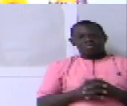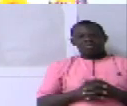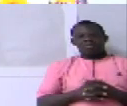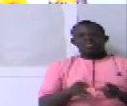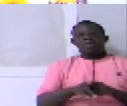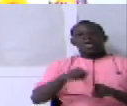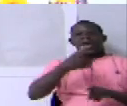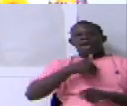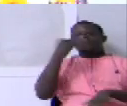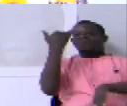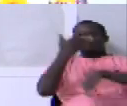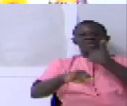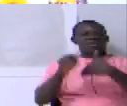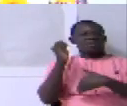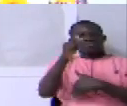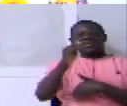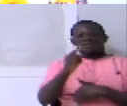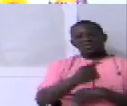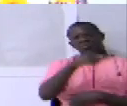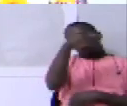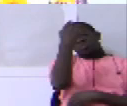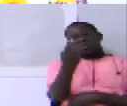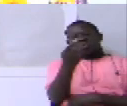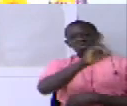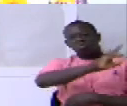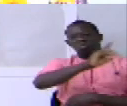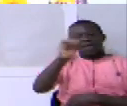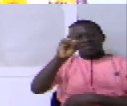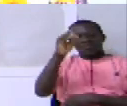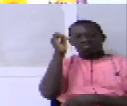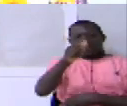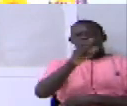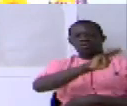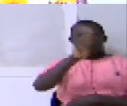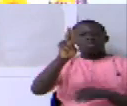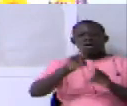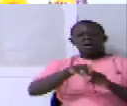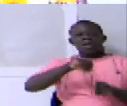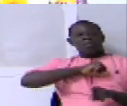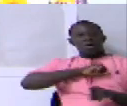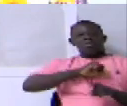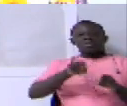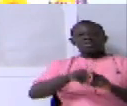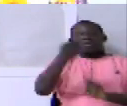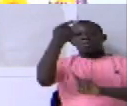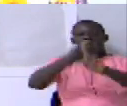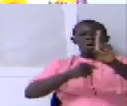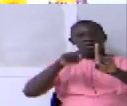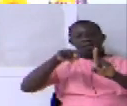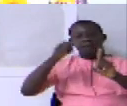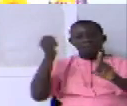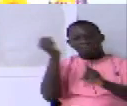I've never been paid a single butut. My salaries were blocked totally.